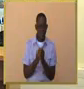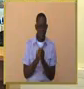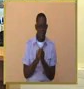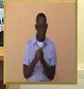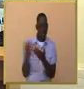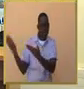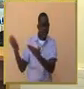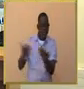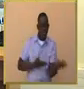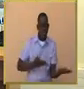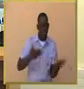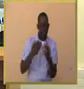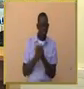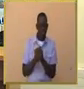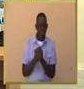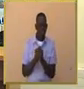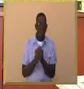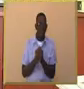Kom binne.